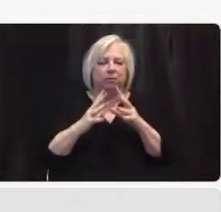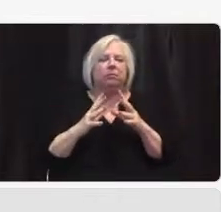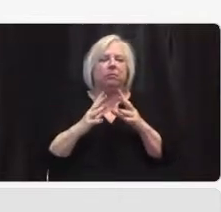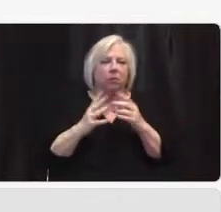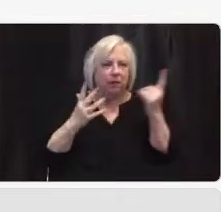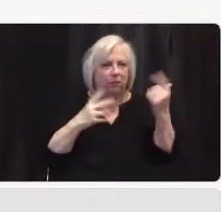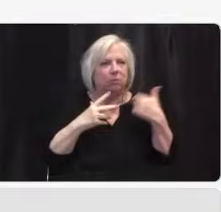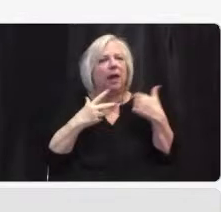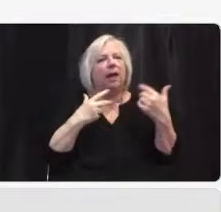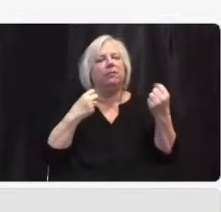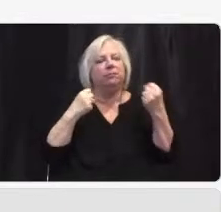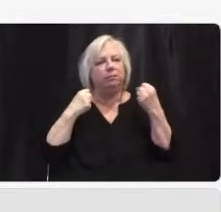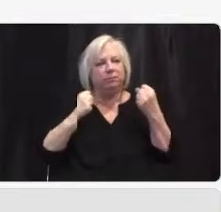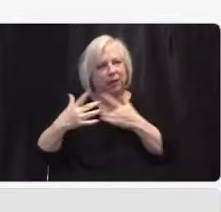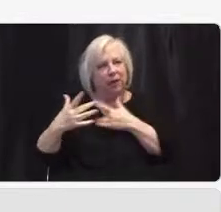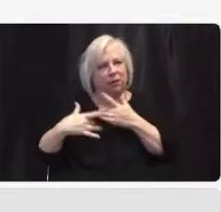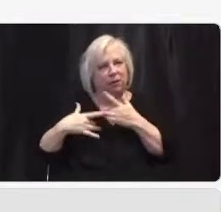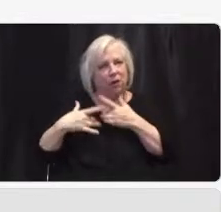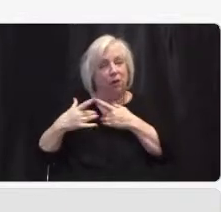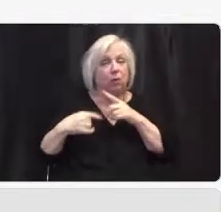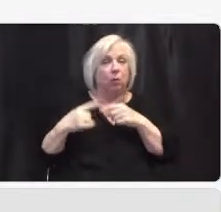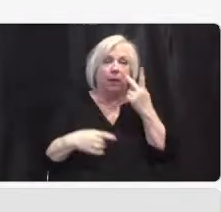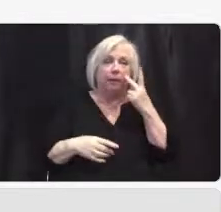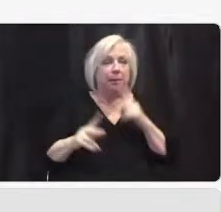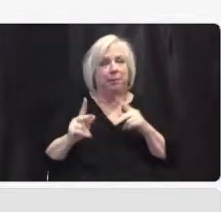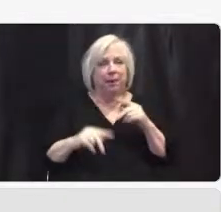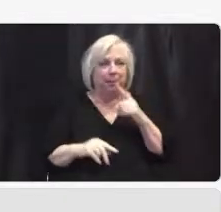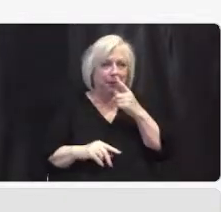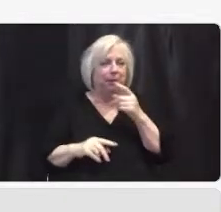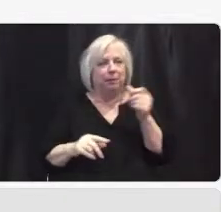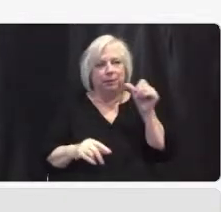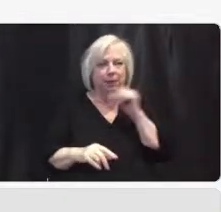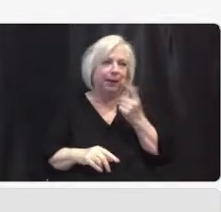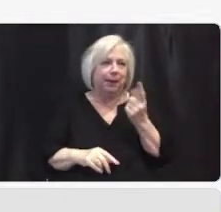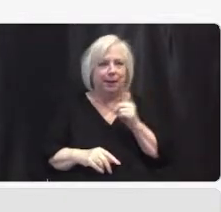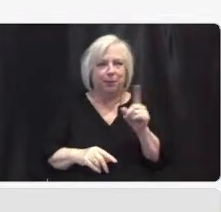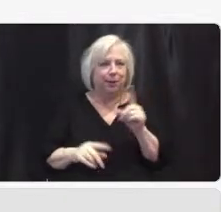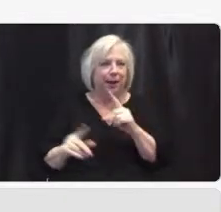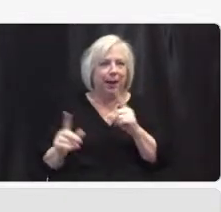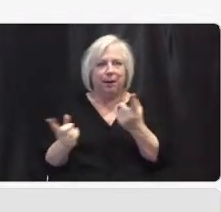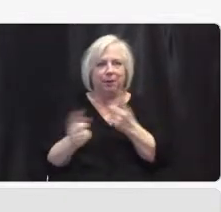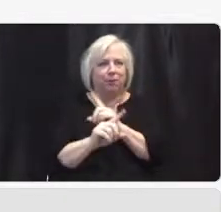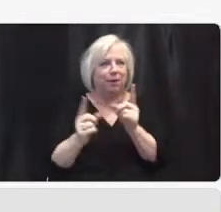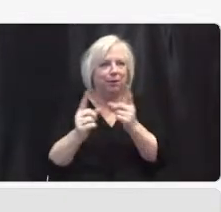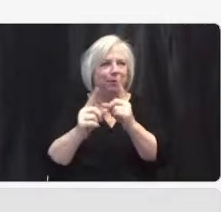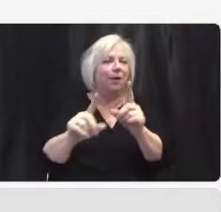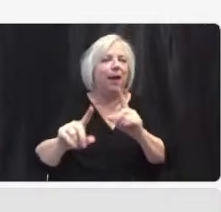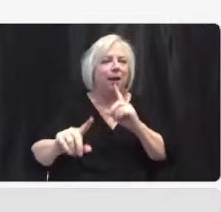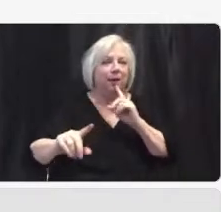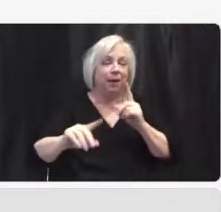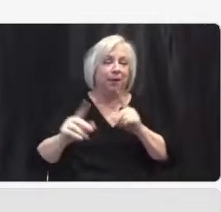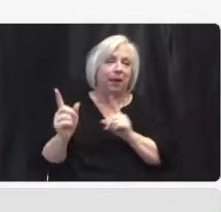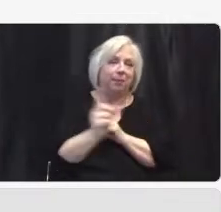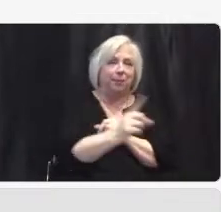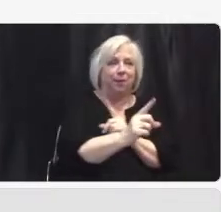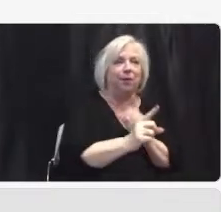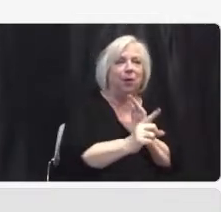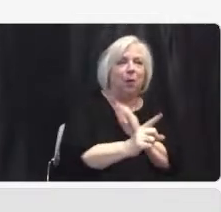us when we see people inebriated and running around there, and they're on our